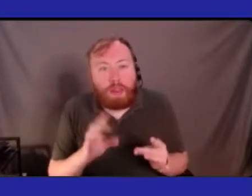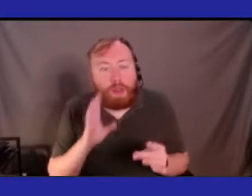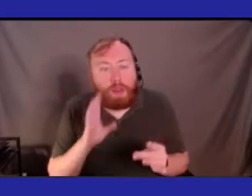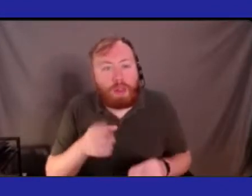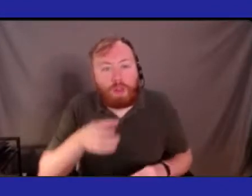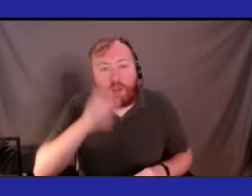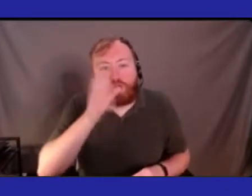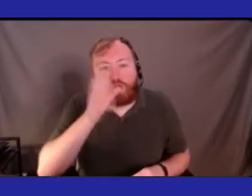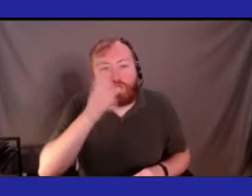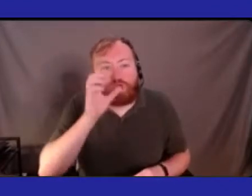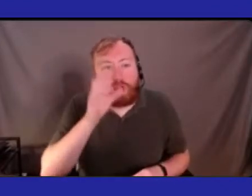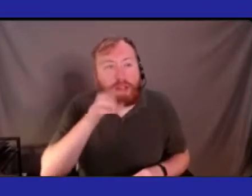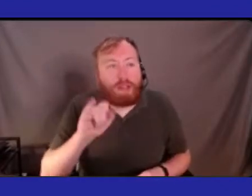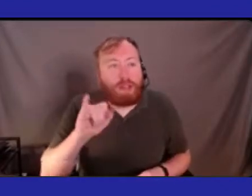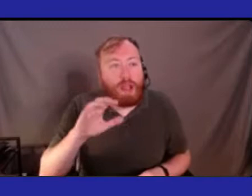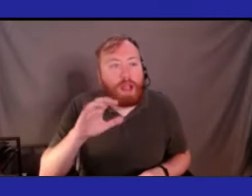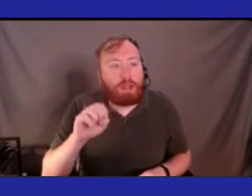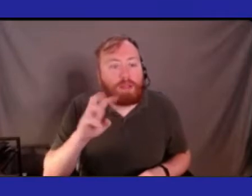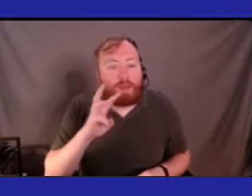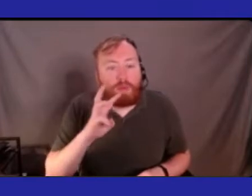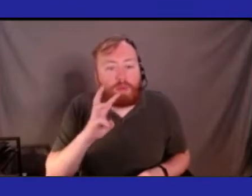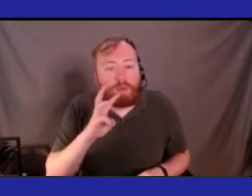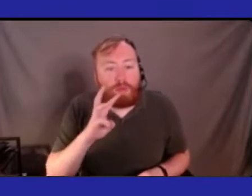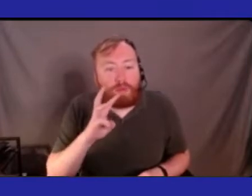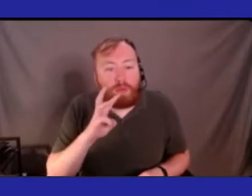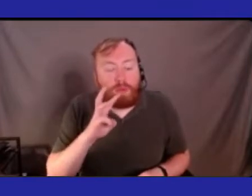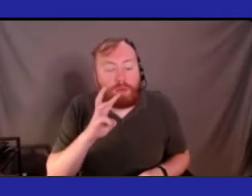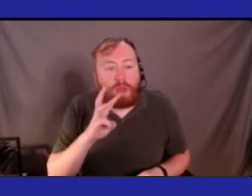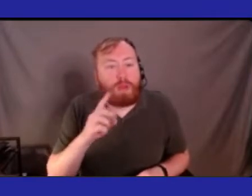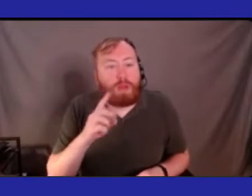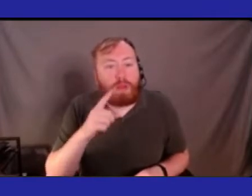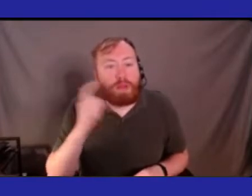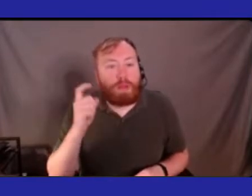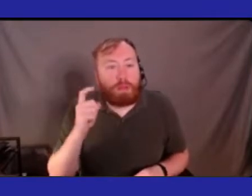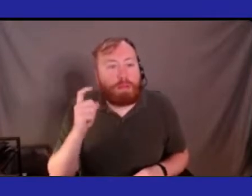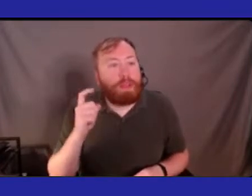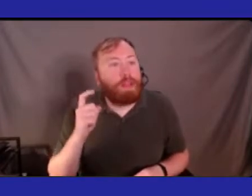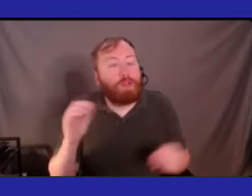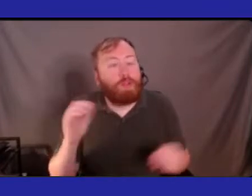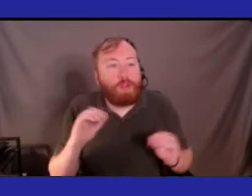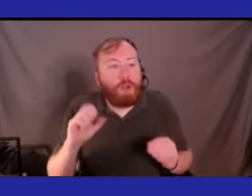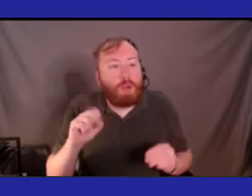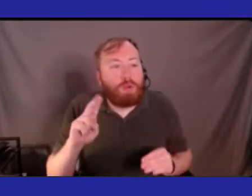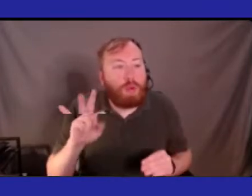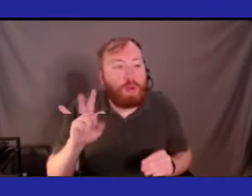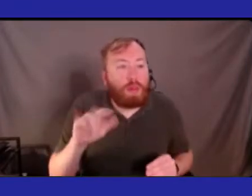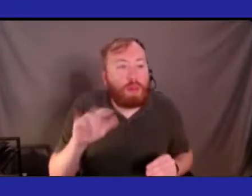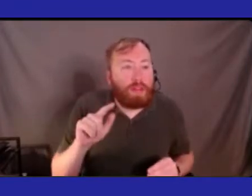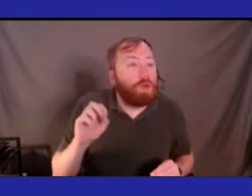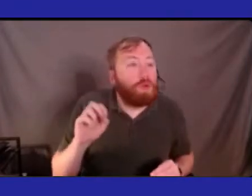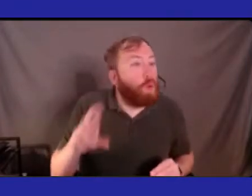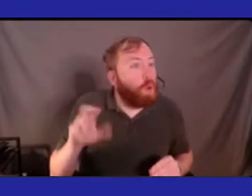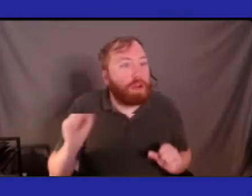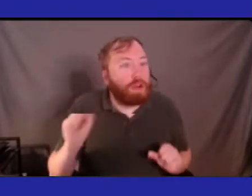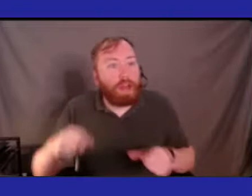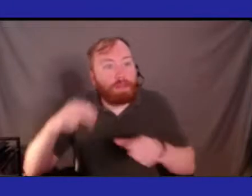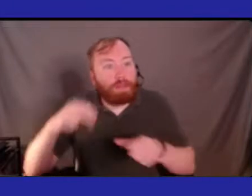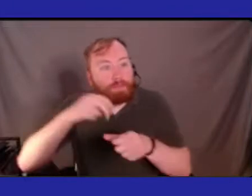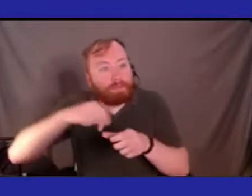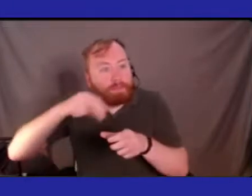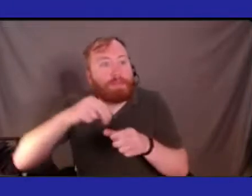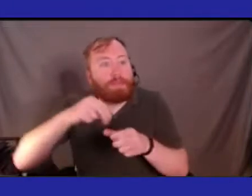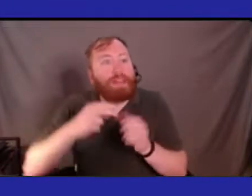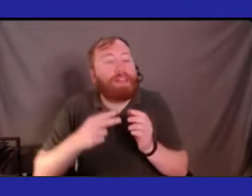water because doesn't have sulfates. It's clear, or you put something in just to make sure to keep you hydrated during the